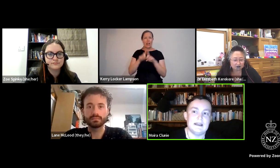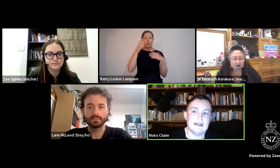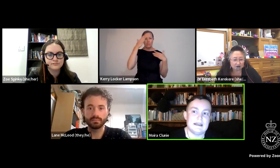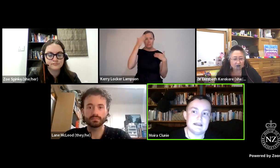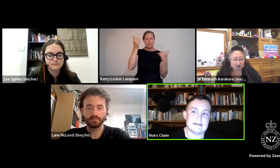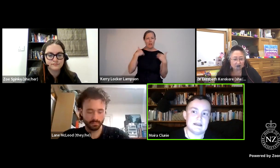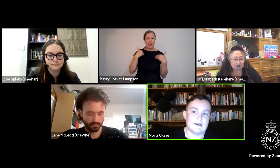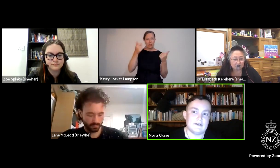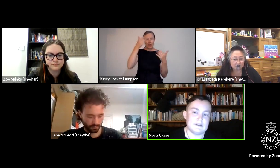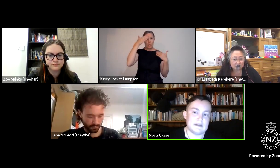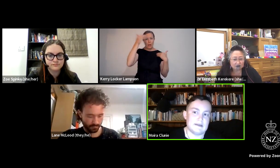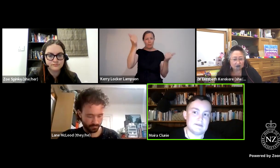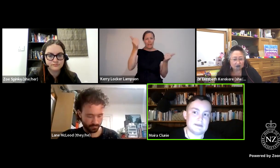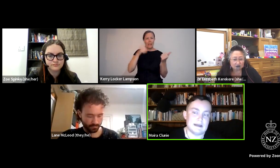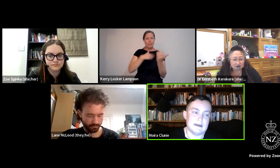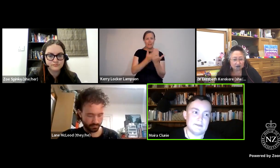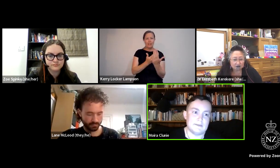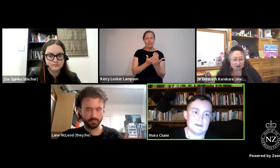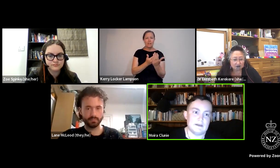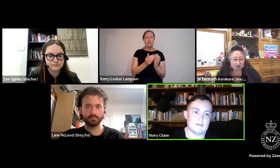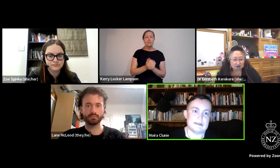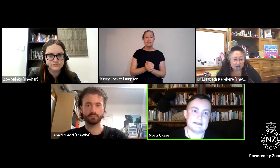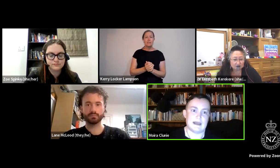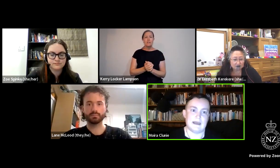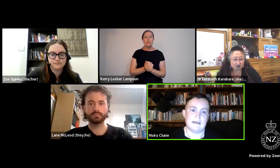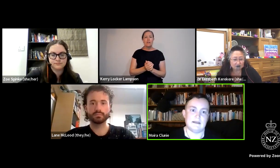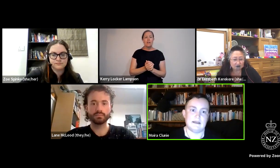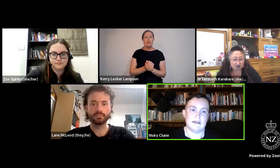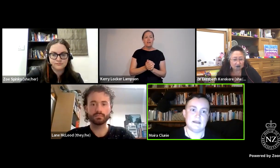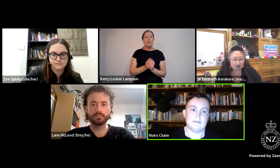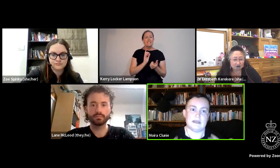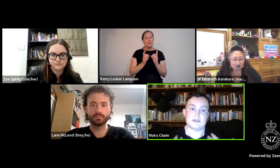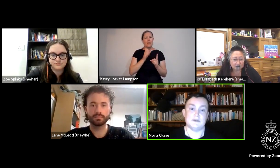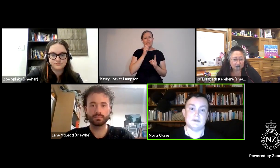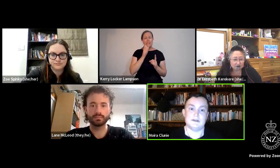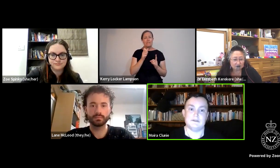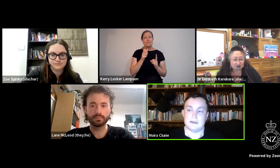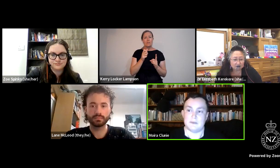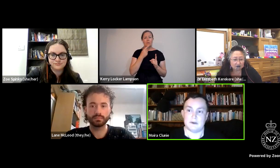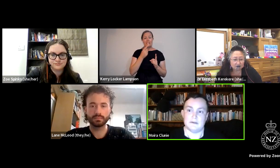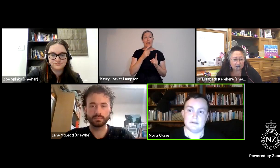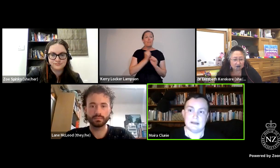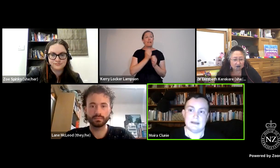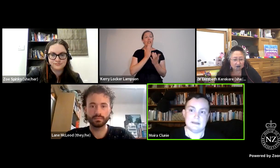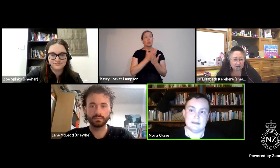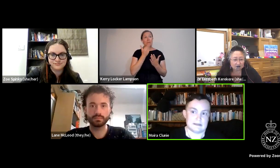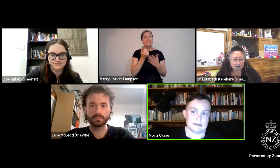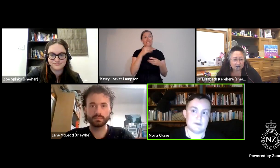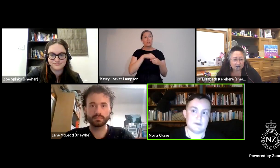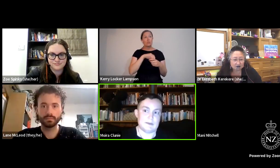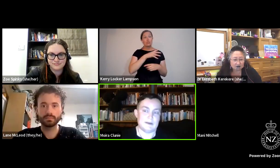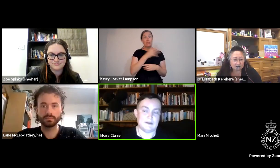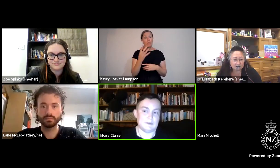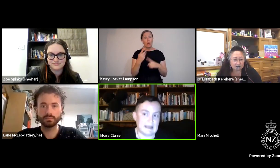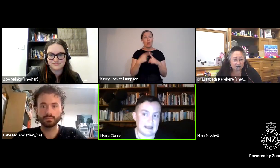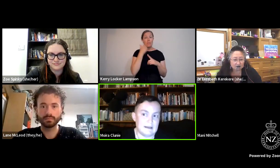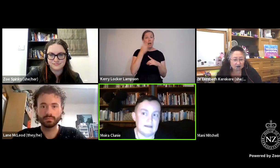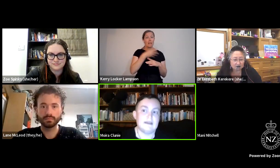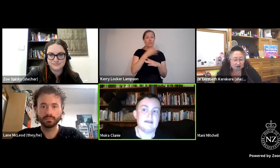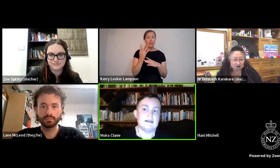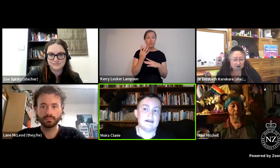bill, is that oftentimes if we say, make sure you include rainbow and Takatāpui people in